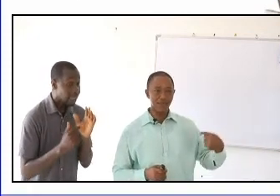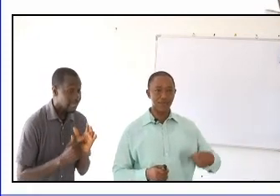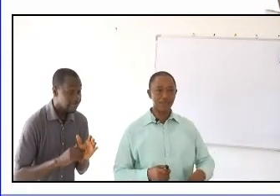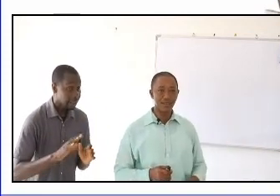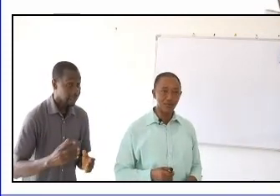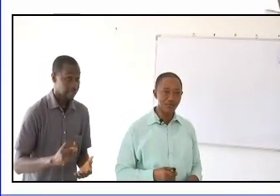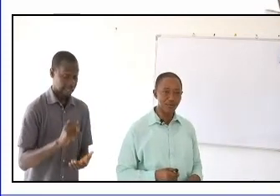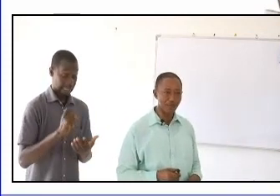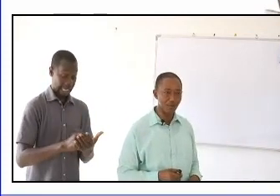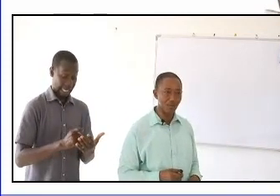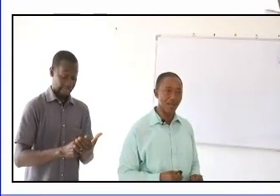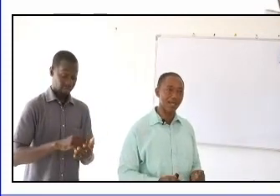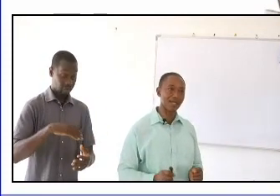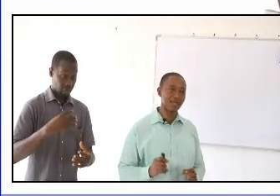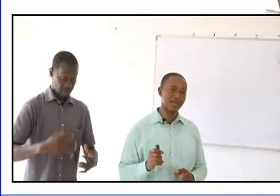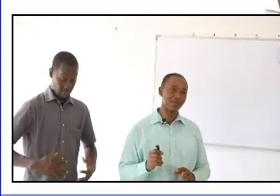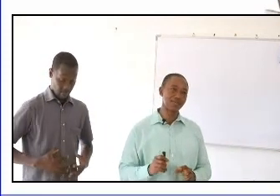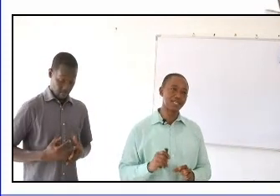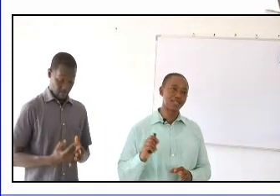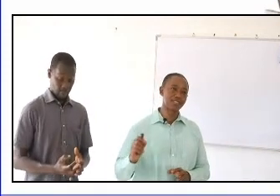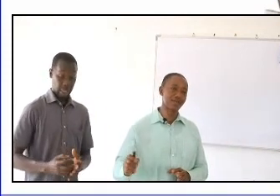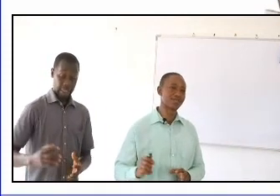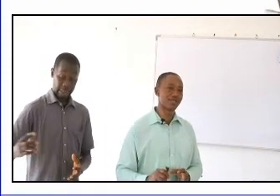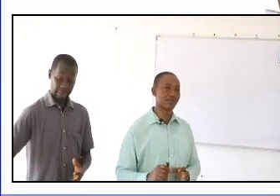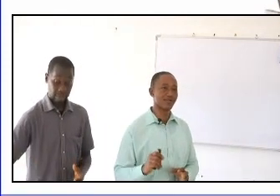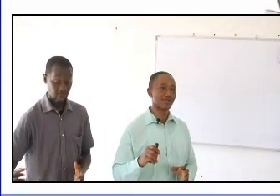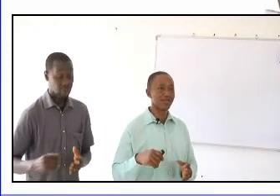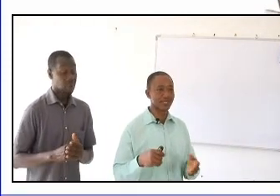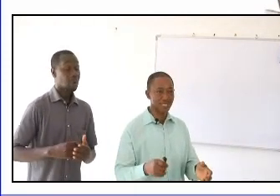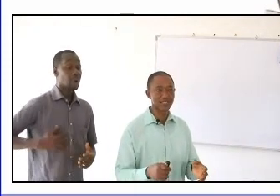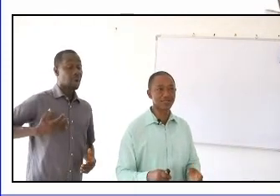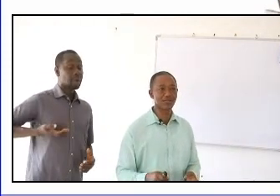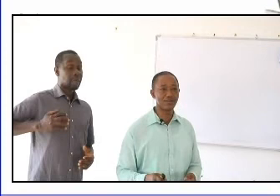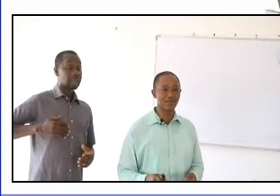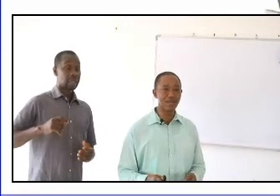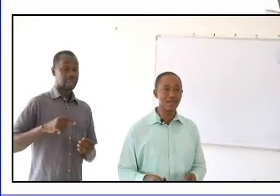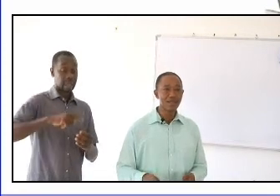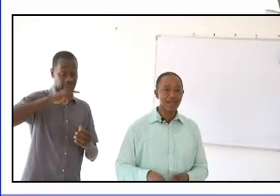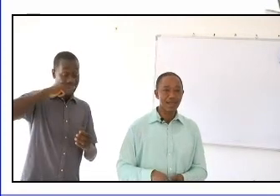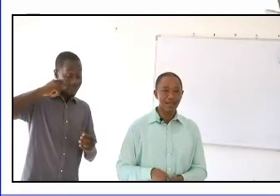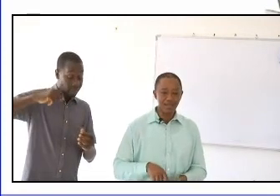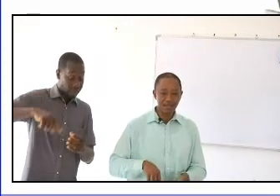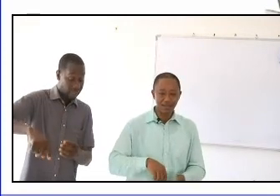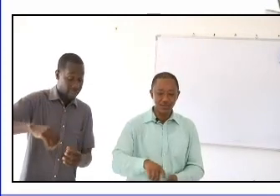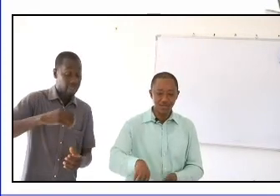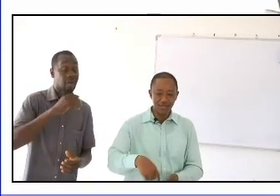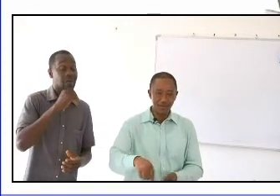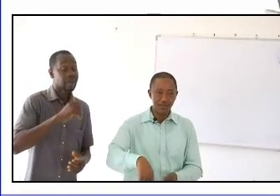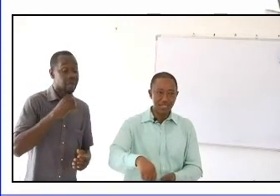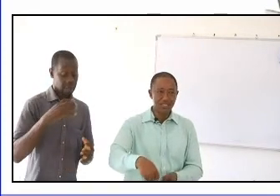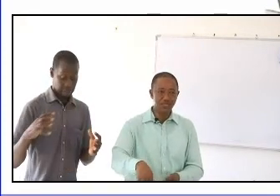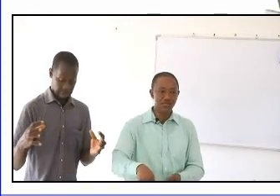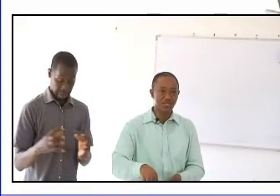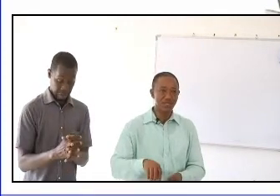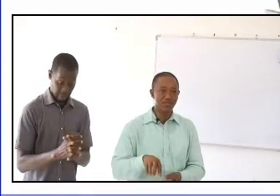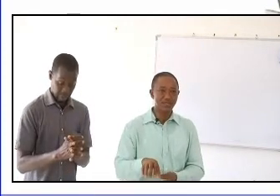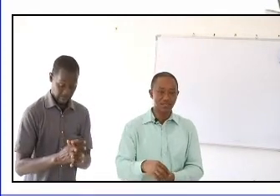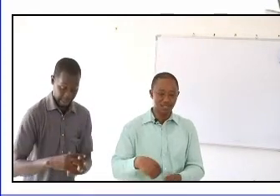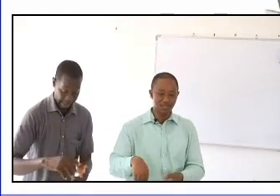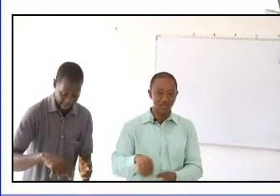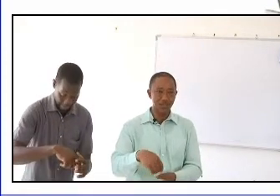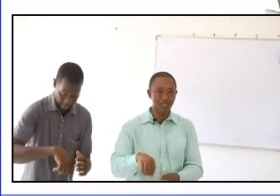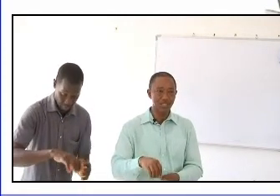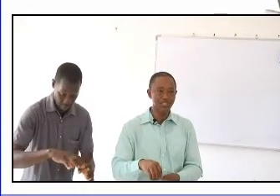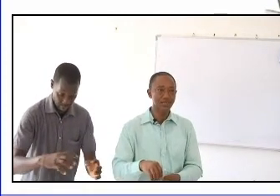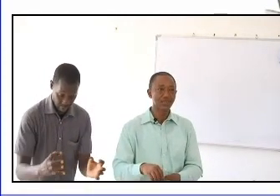egg from the ovary of the woman, and they can obtain the sperm cell from the testes of the male, and they can join or mix these two